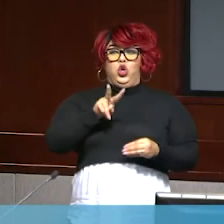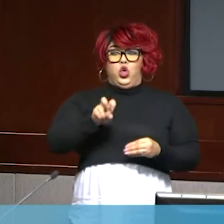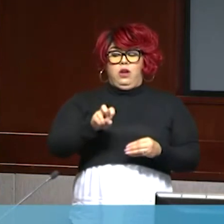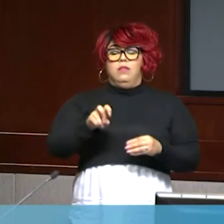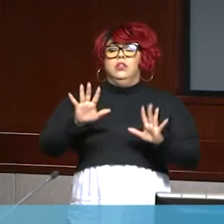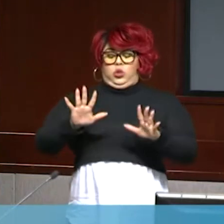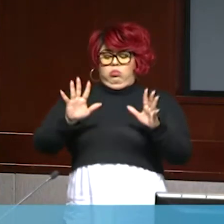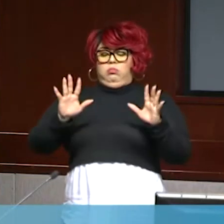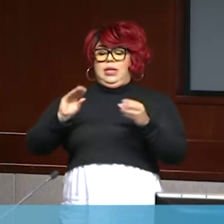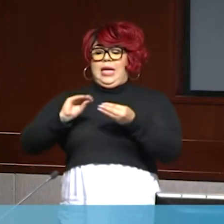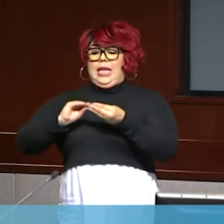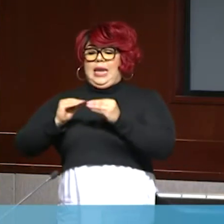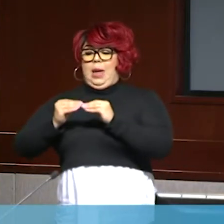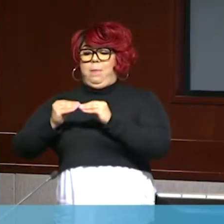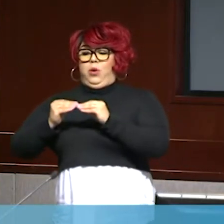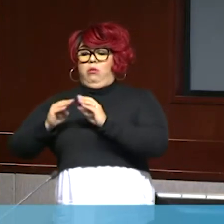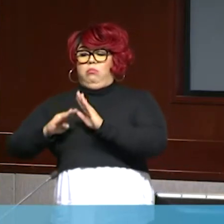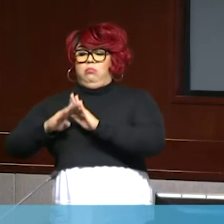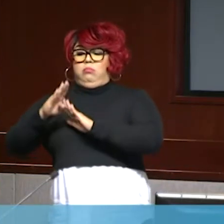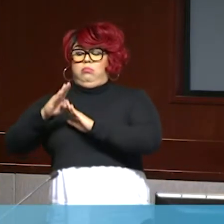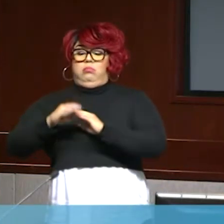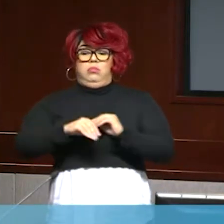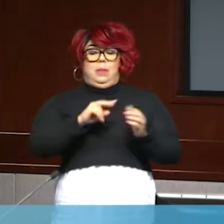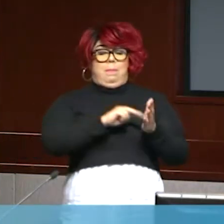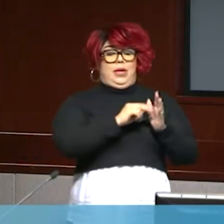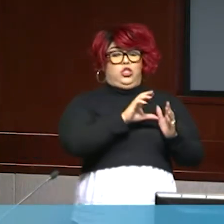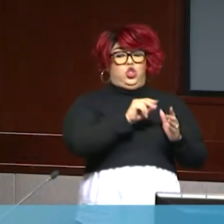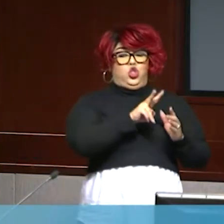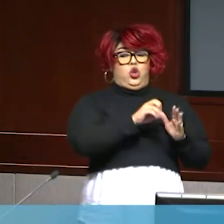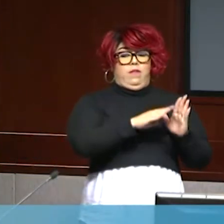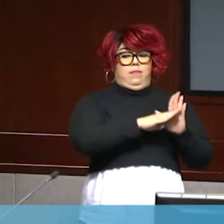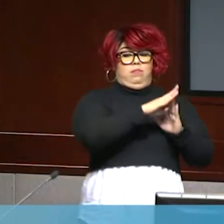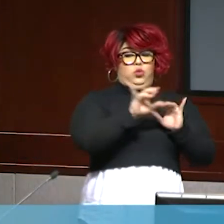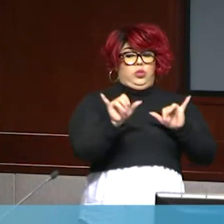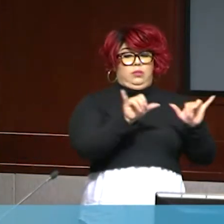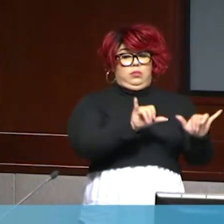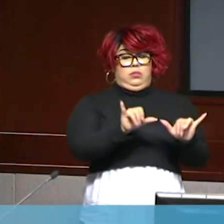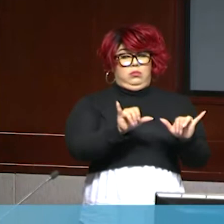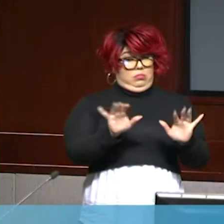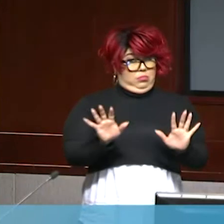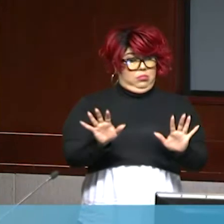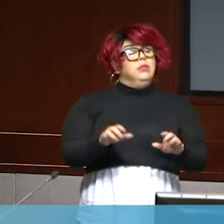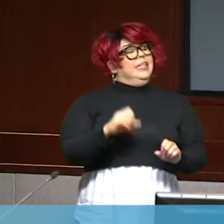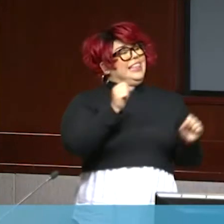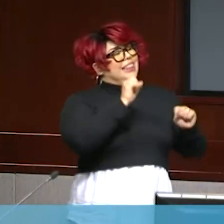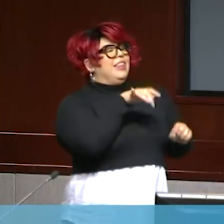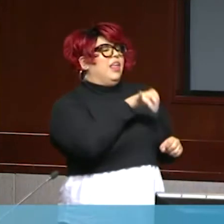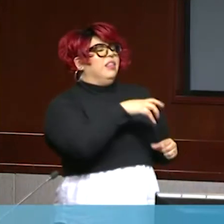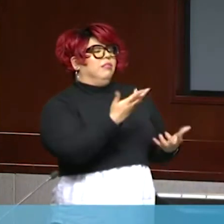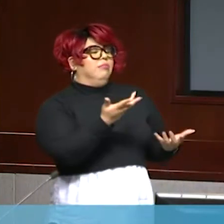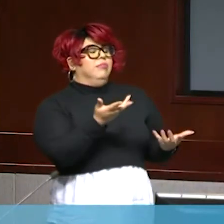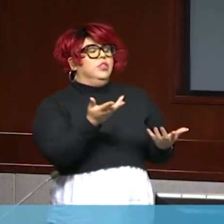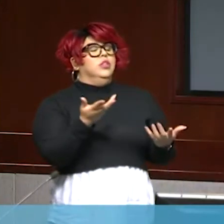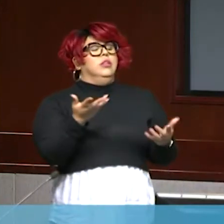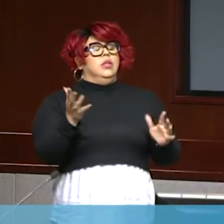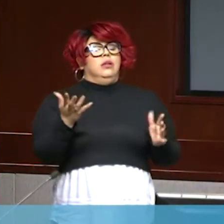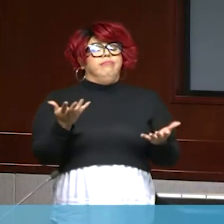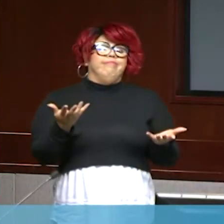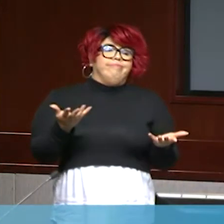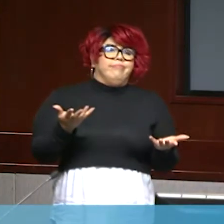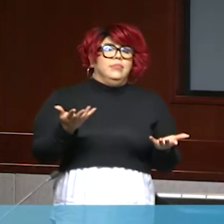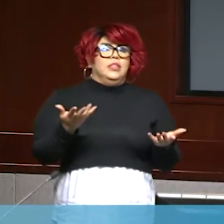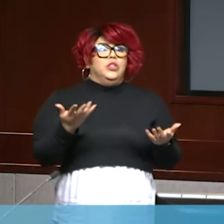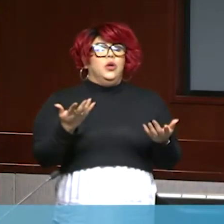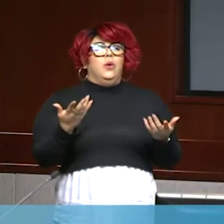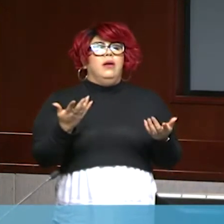the number of positive cases that we're getting? Yeah, essentially, is it